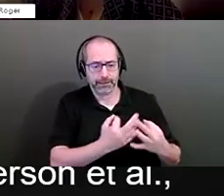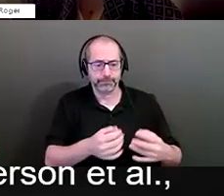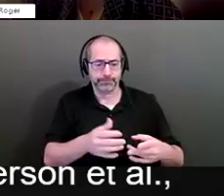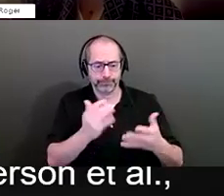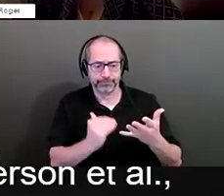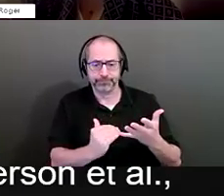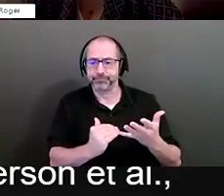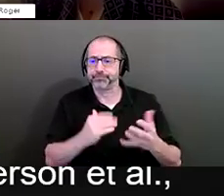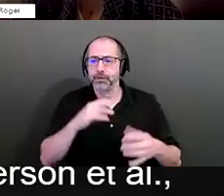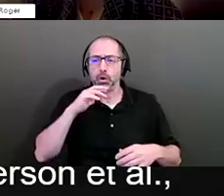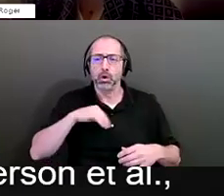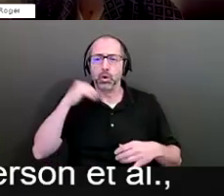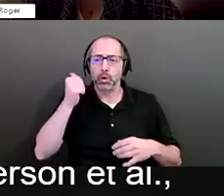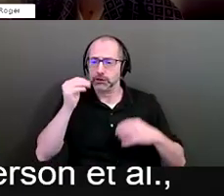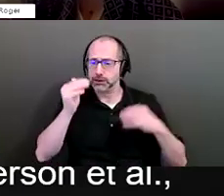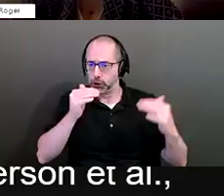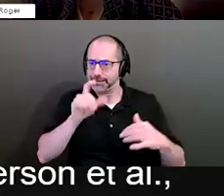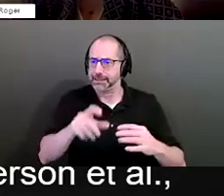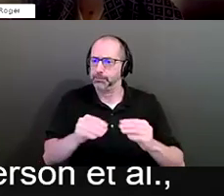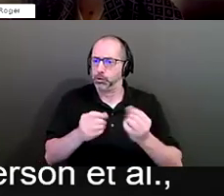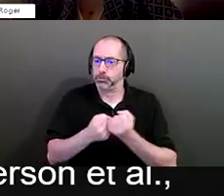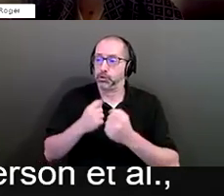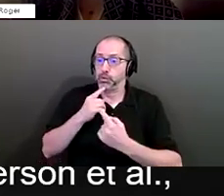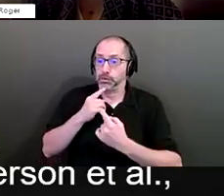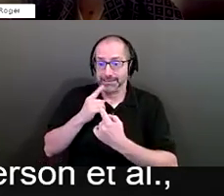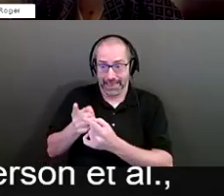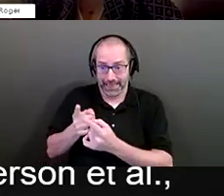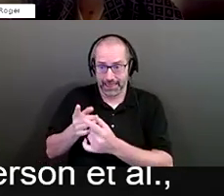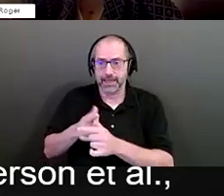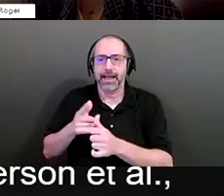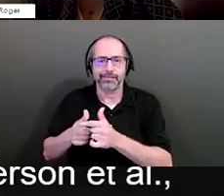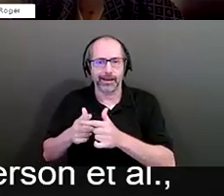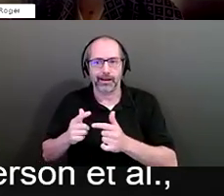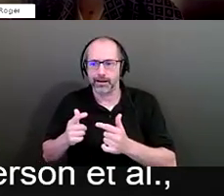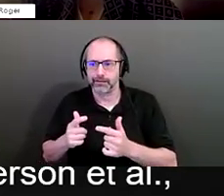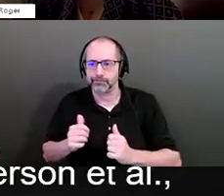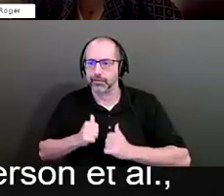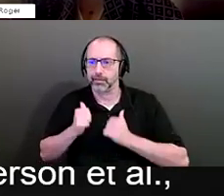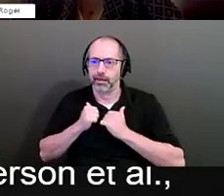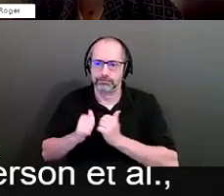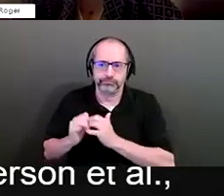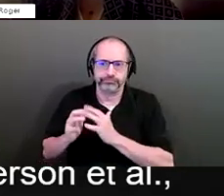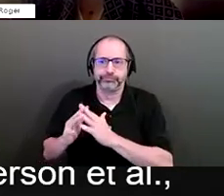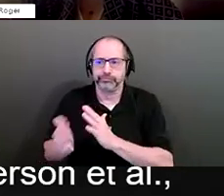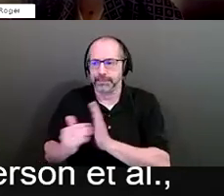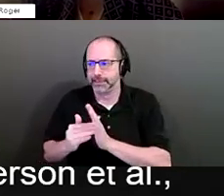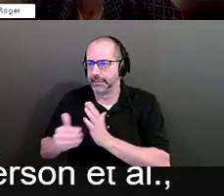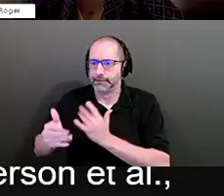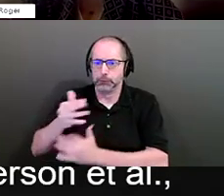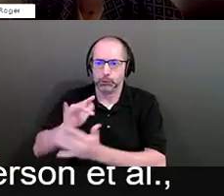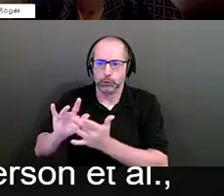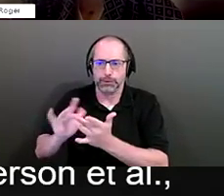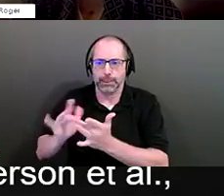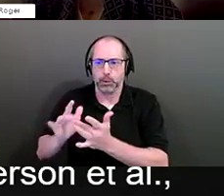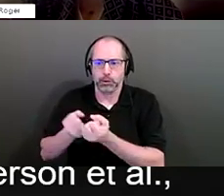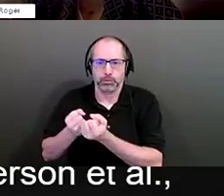support beyond just reporting. So they need help in rebuilding their lives, developing social networks and support systems, because as